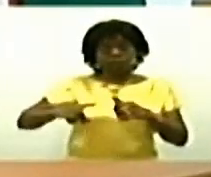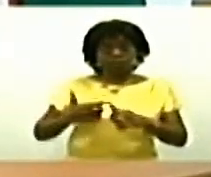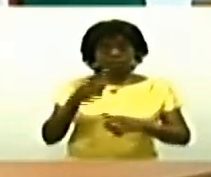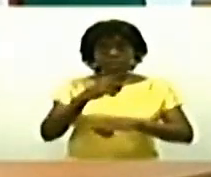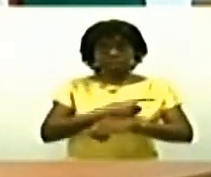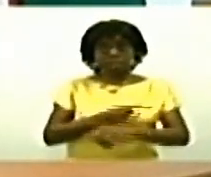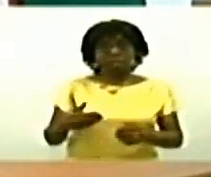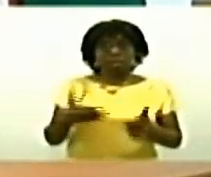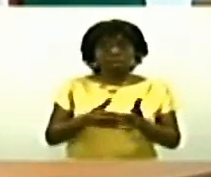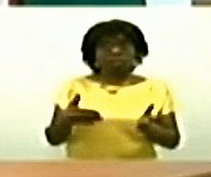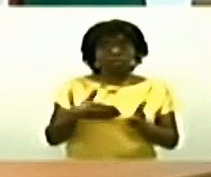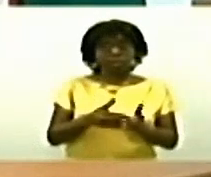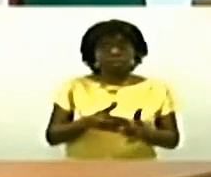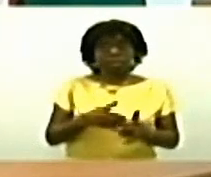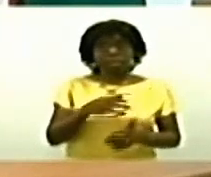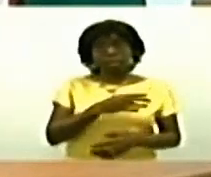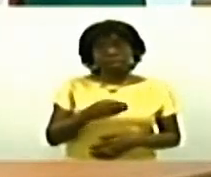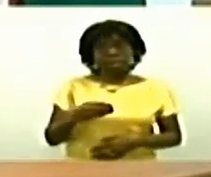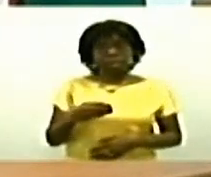often, and well,